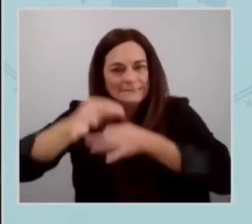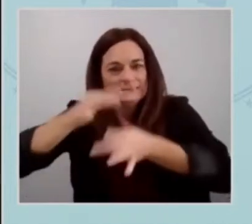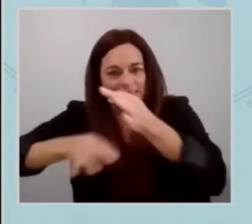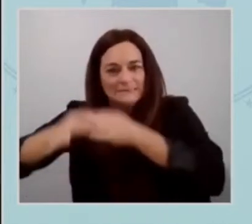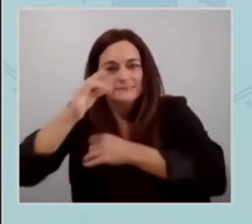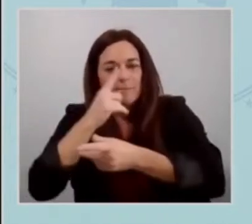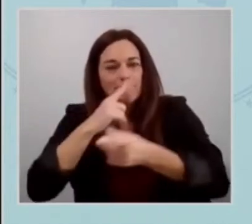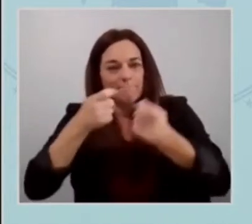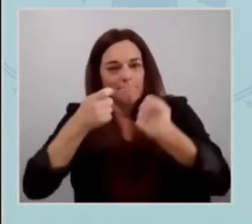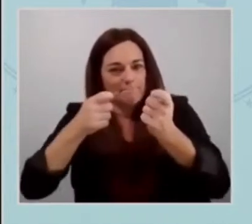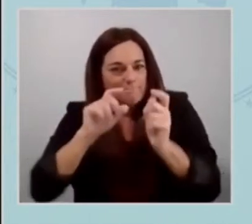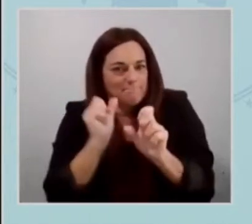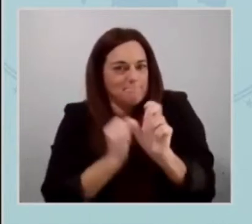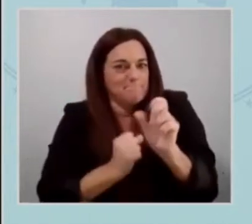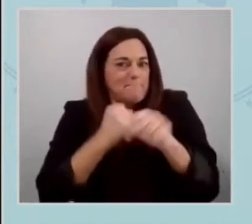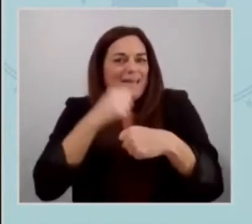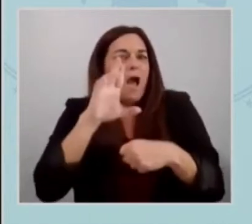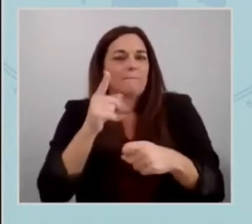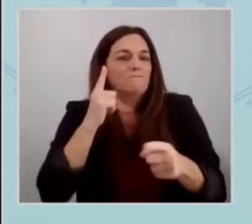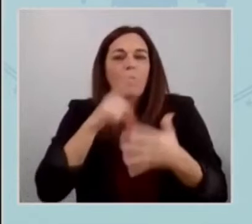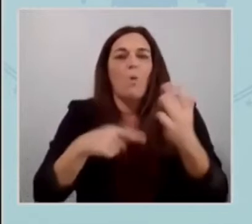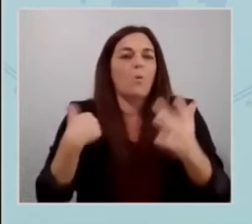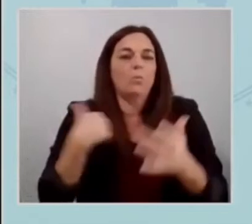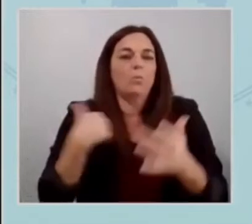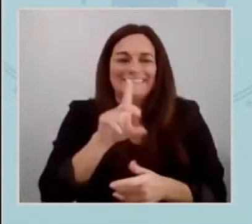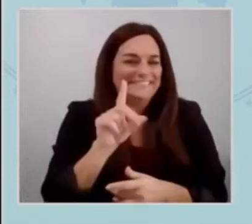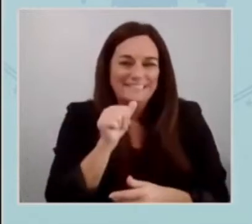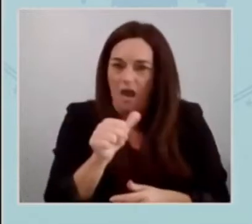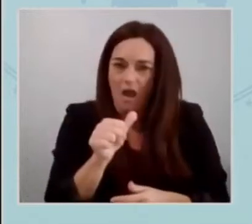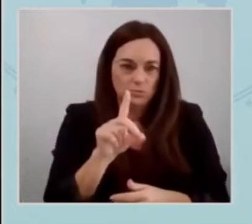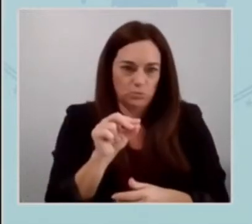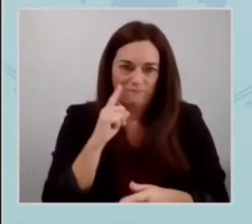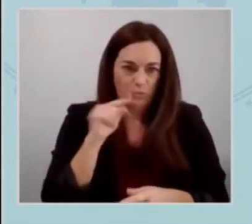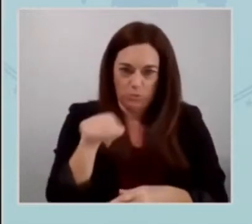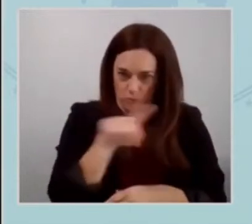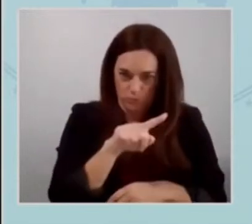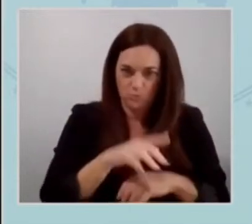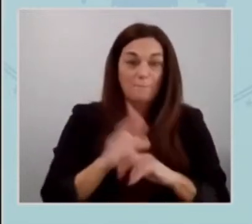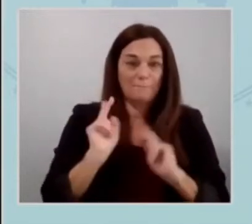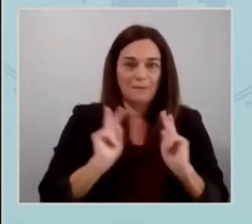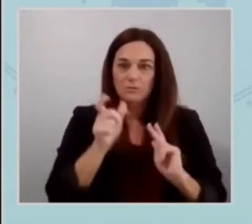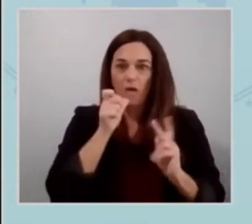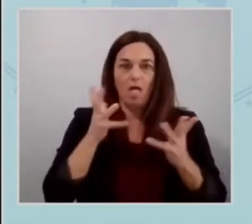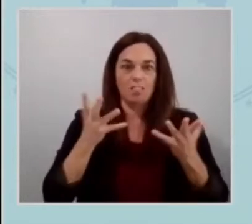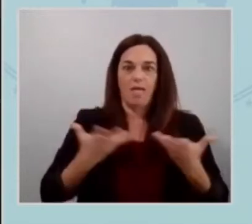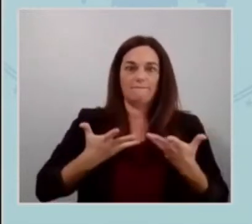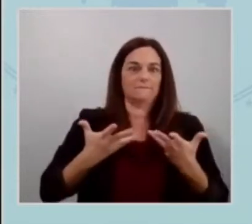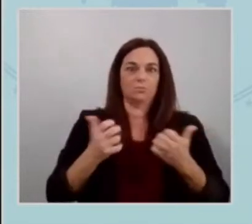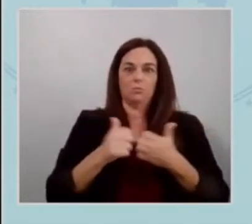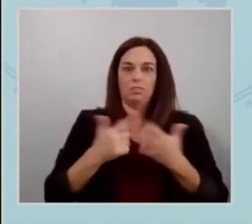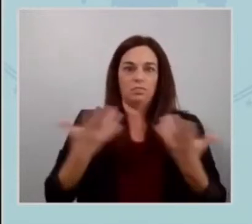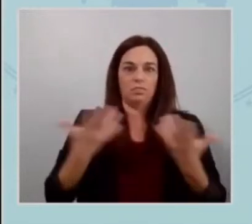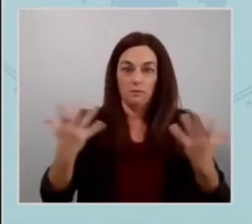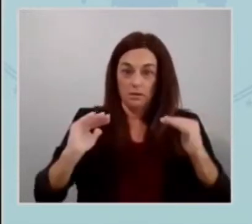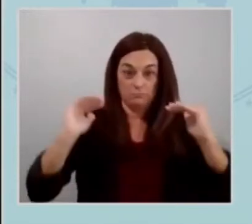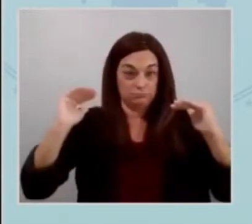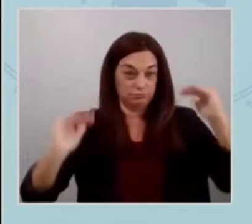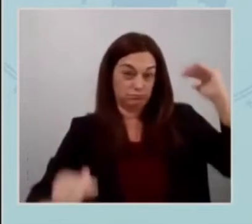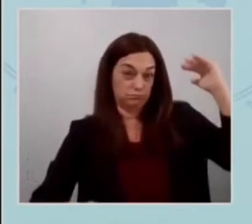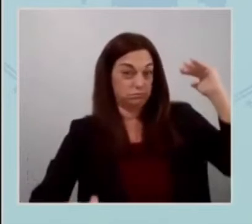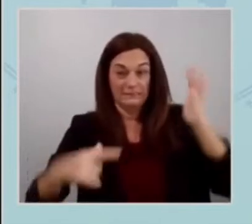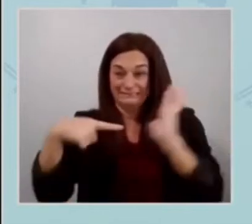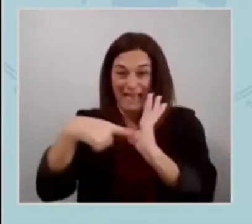it, we got to go back and try to make up for what we didn't do for you all. What we didn't